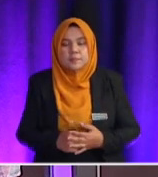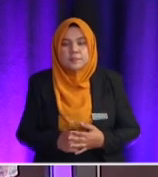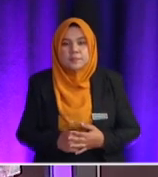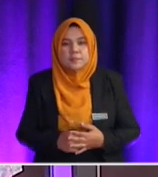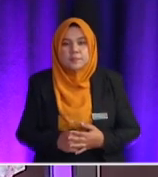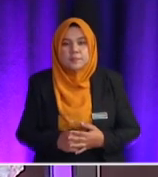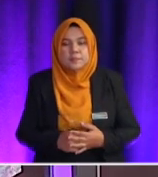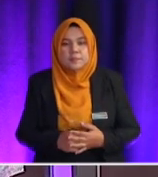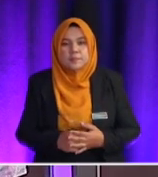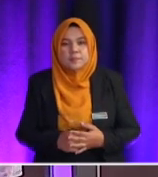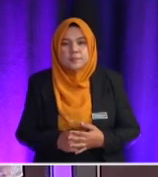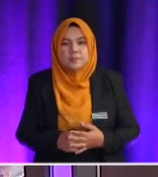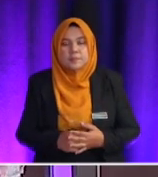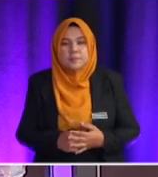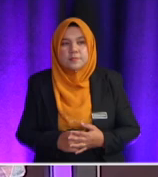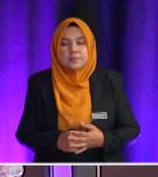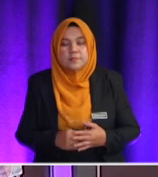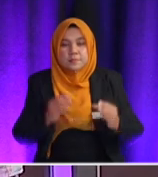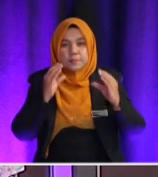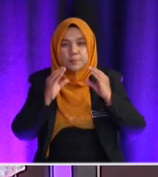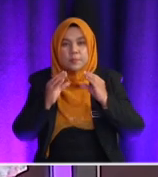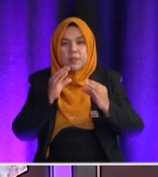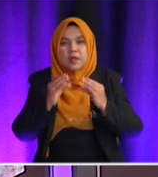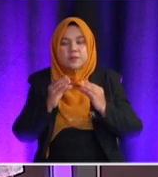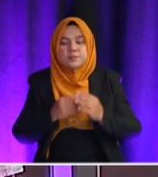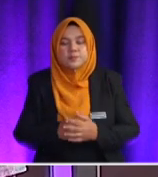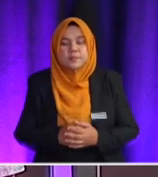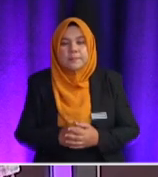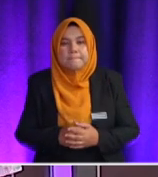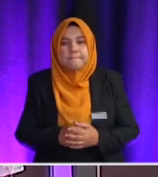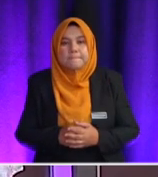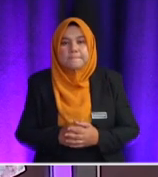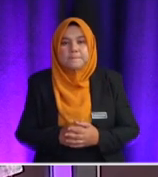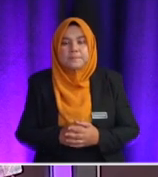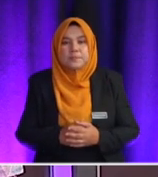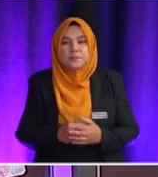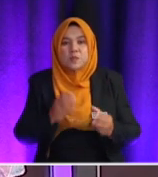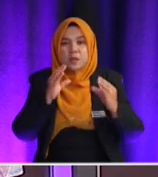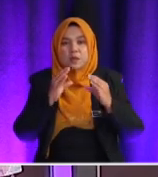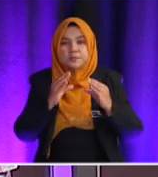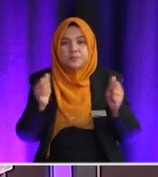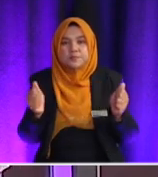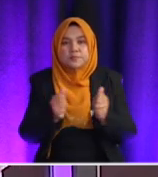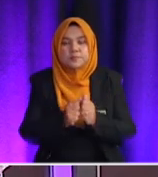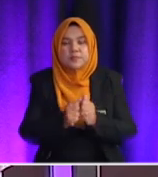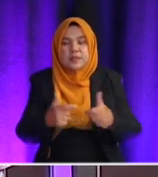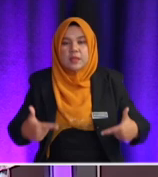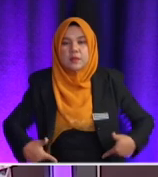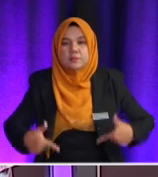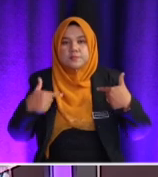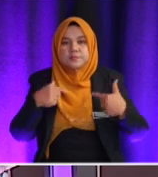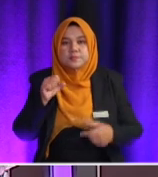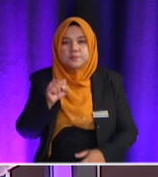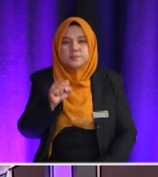skills is speaking. So we are going to talk about lifestyle. Right. So it's just a